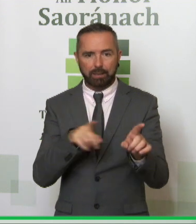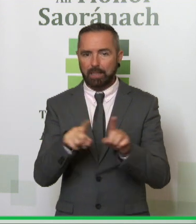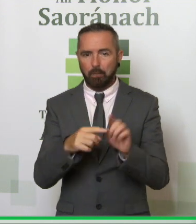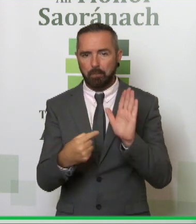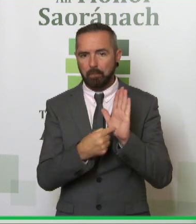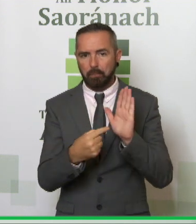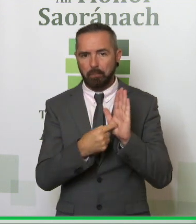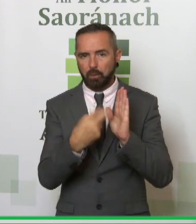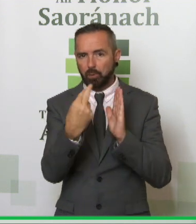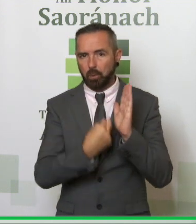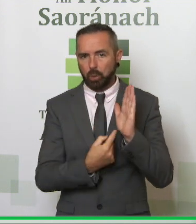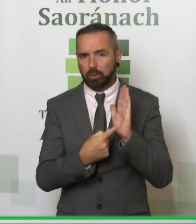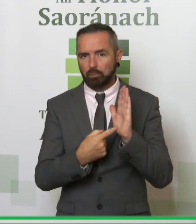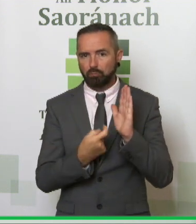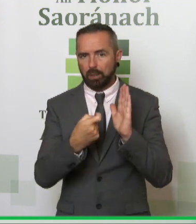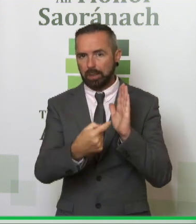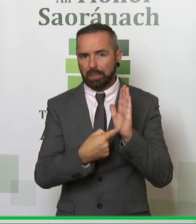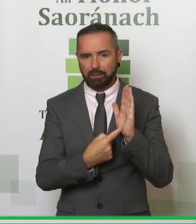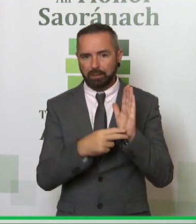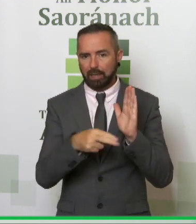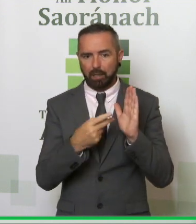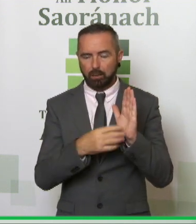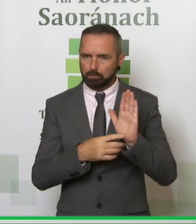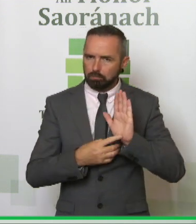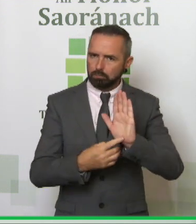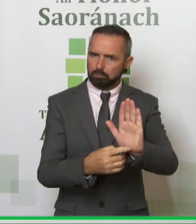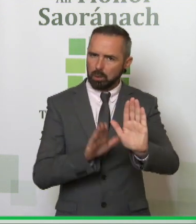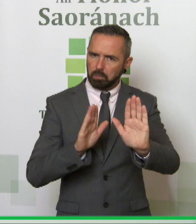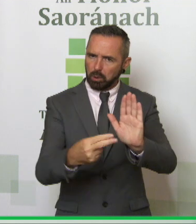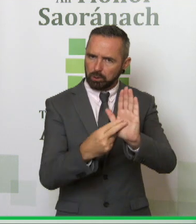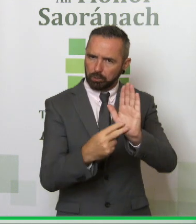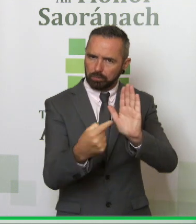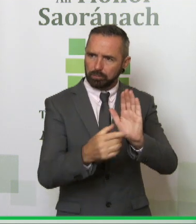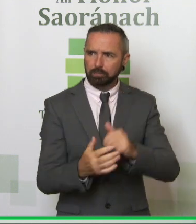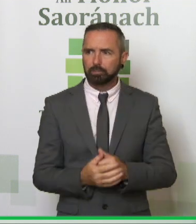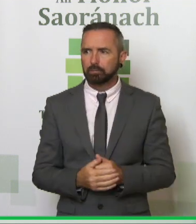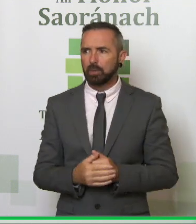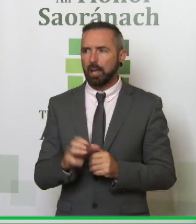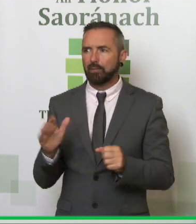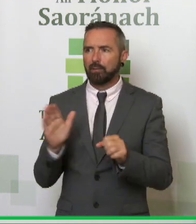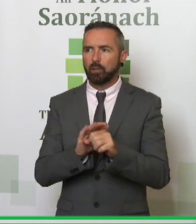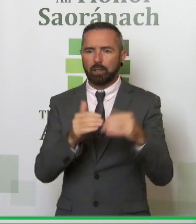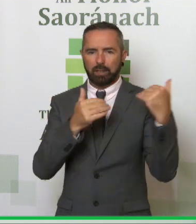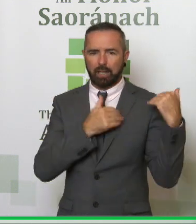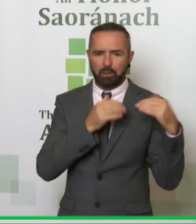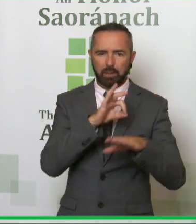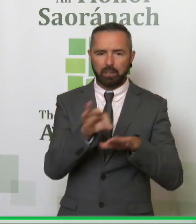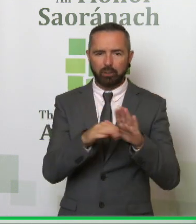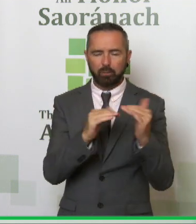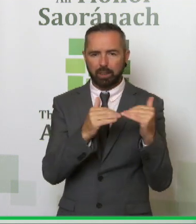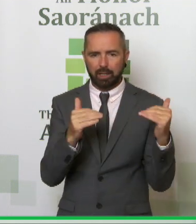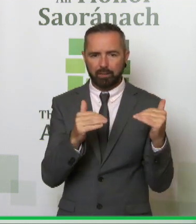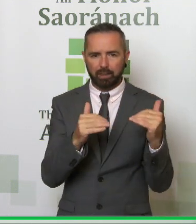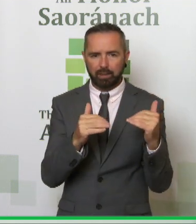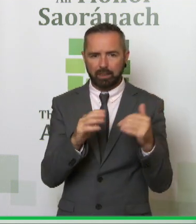This can't happen with these recommendations. We've set out we want the most senior accountability level at government level, a dedicated cabinet committee. We don't want